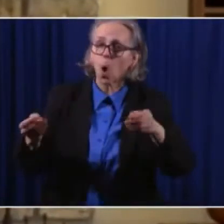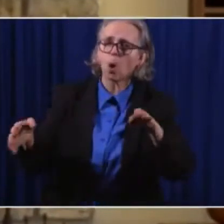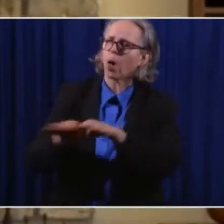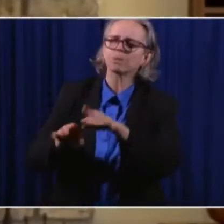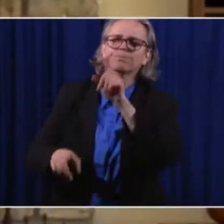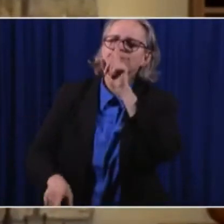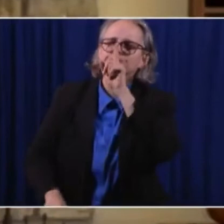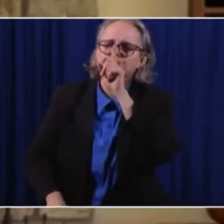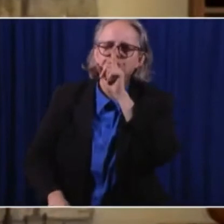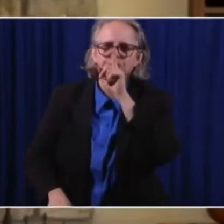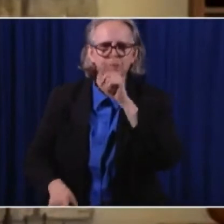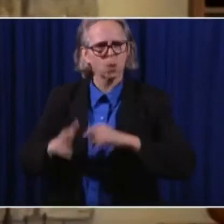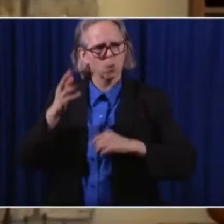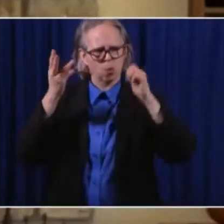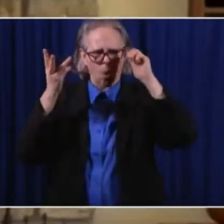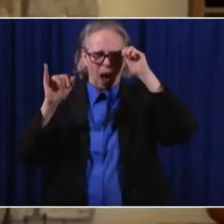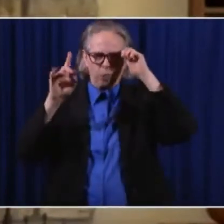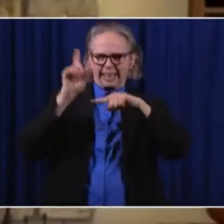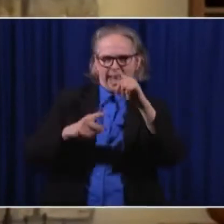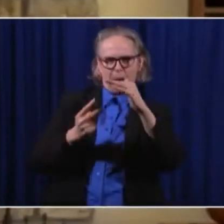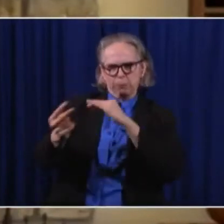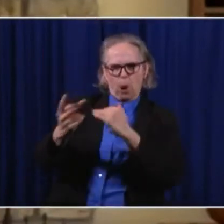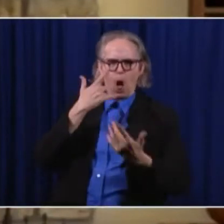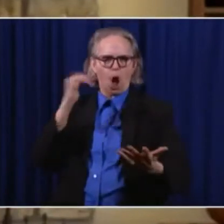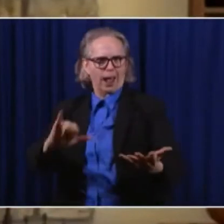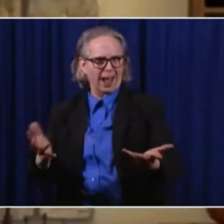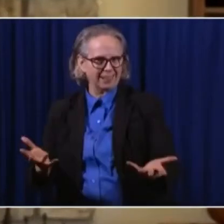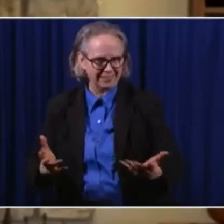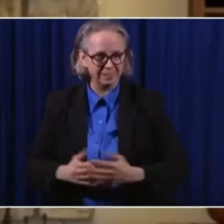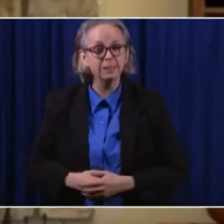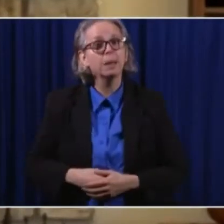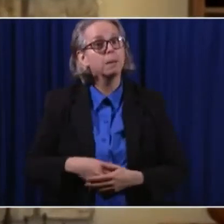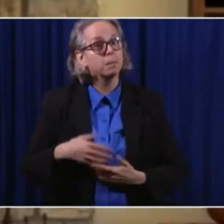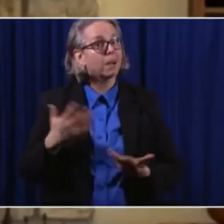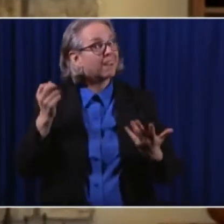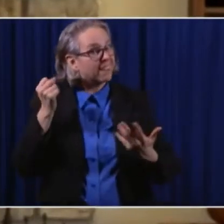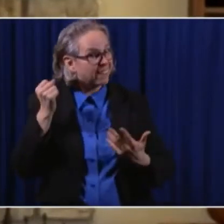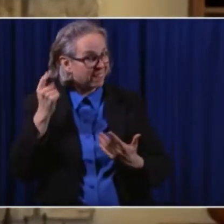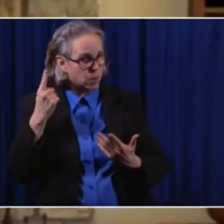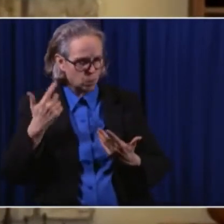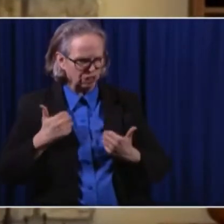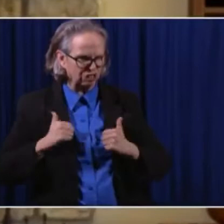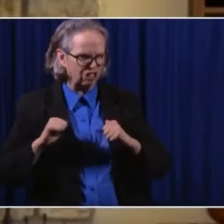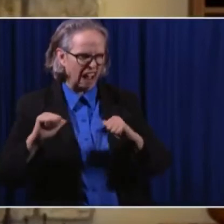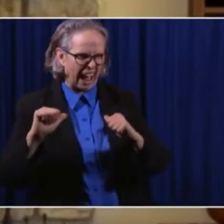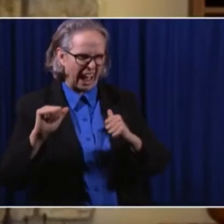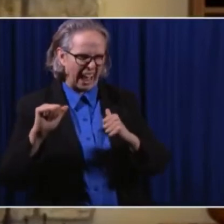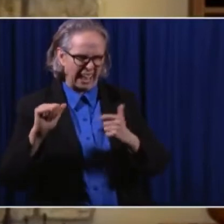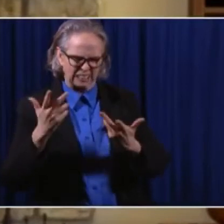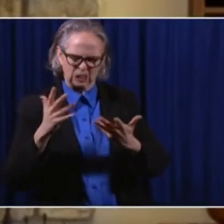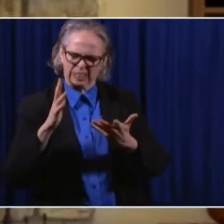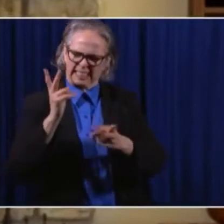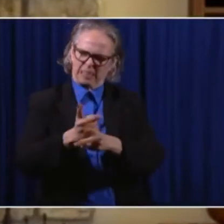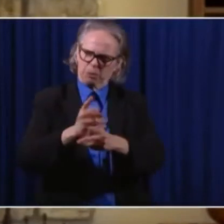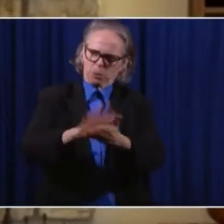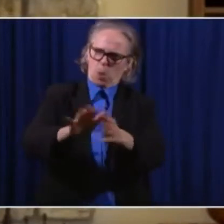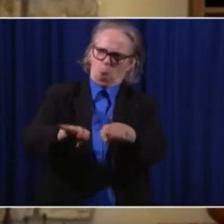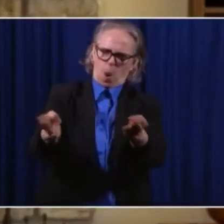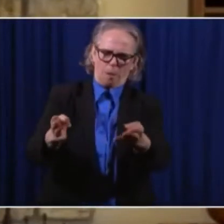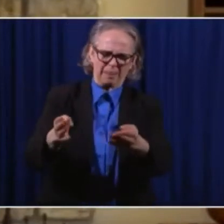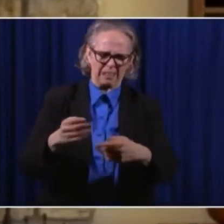our power to keep our kids in school, to keep those in nursing homes safe, and